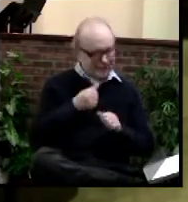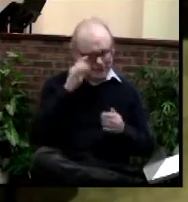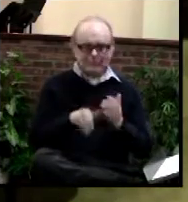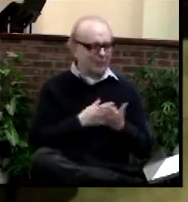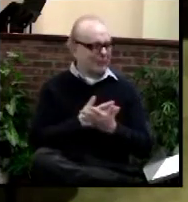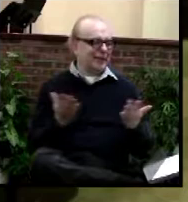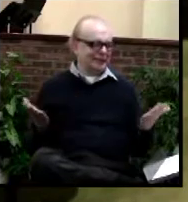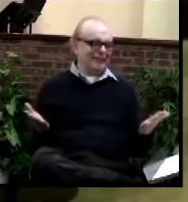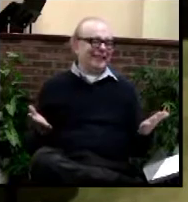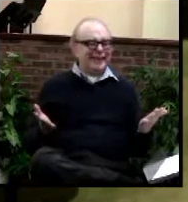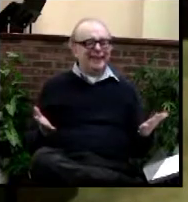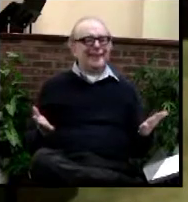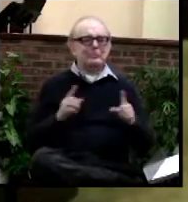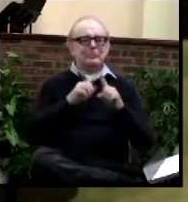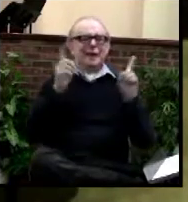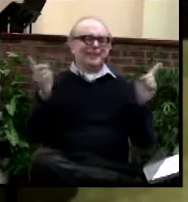But